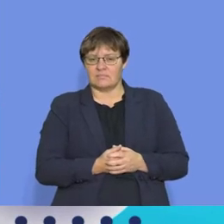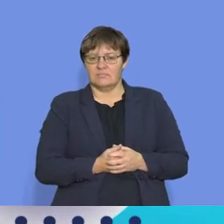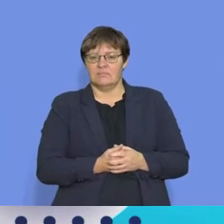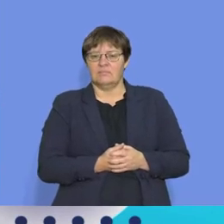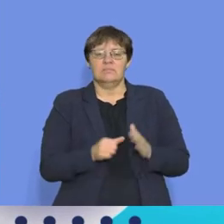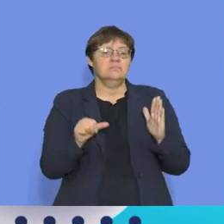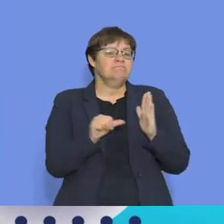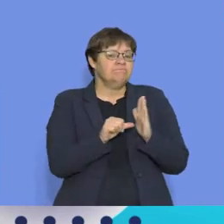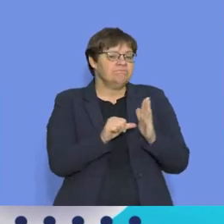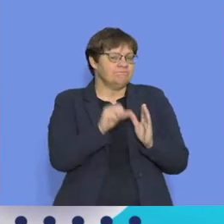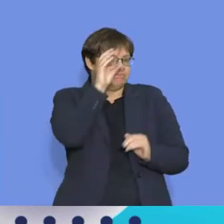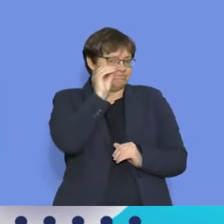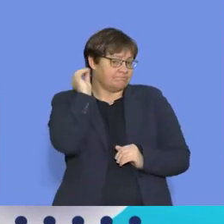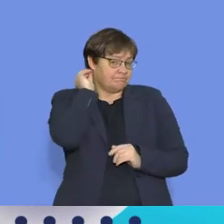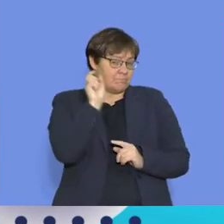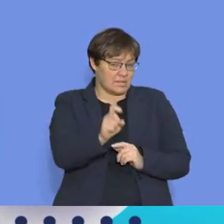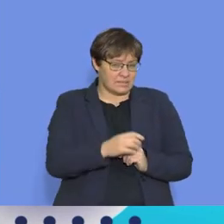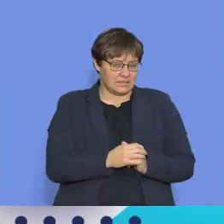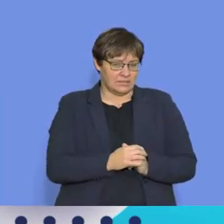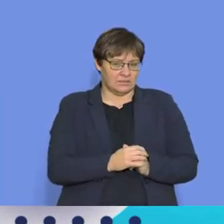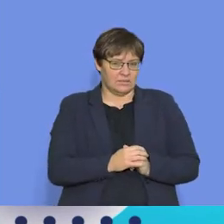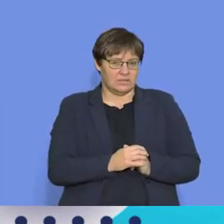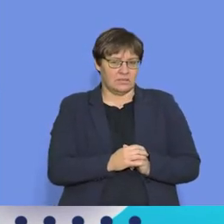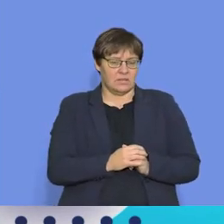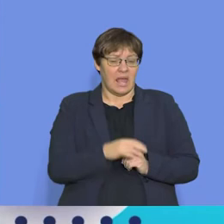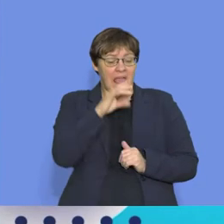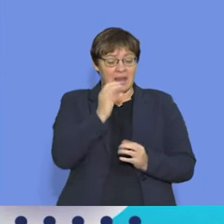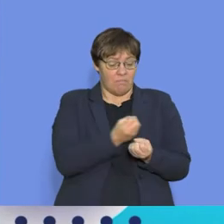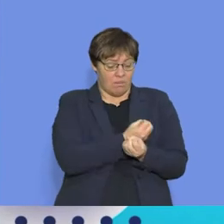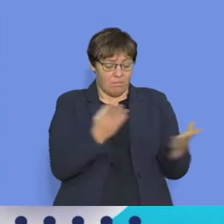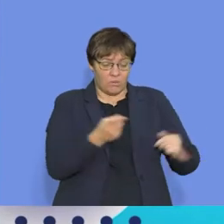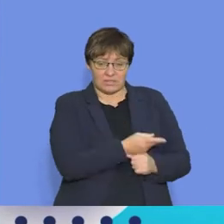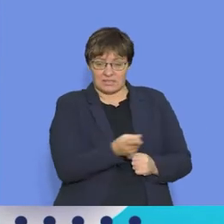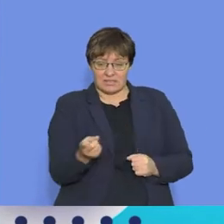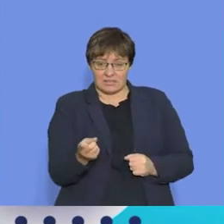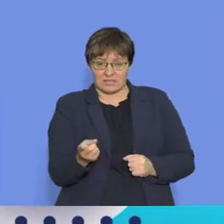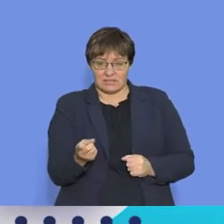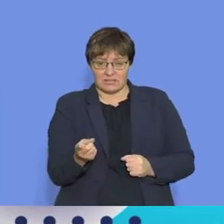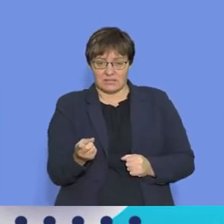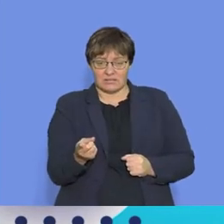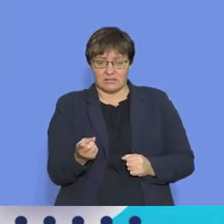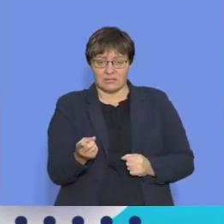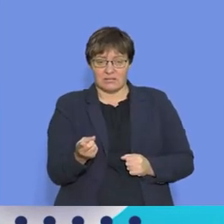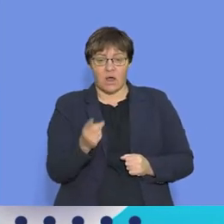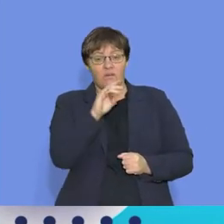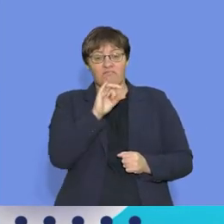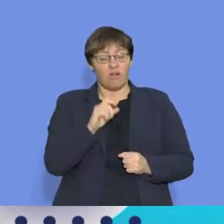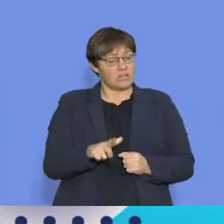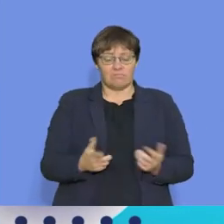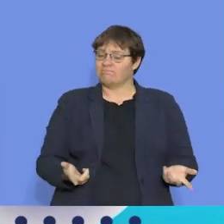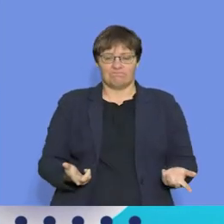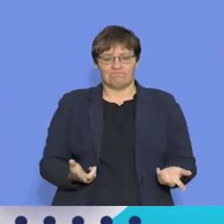very important to note that most of the animals that live and die on Earth never made it to become fossils,